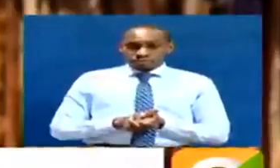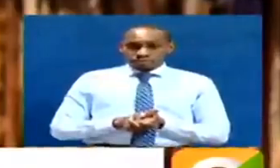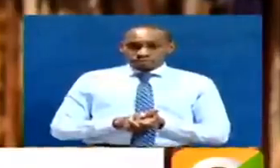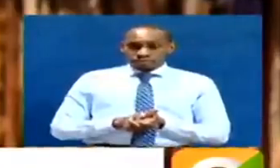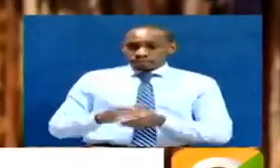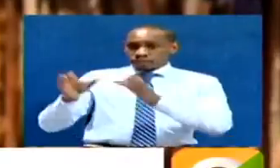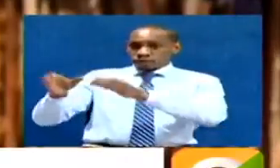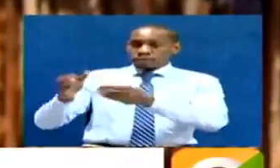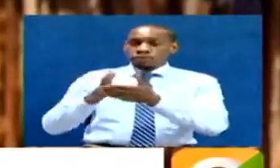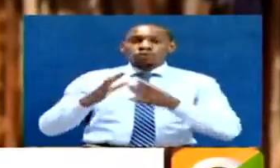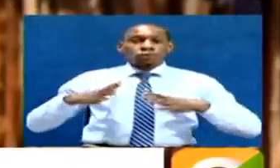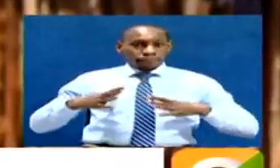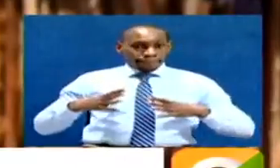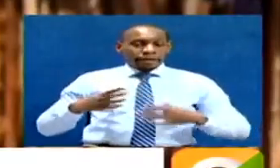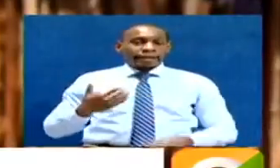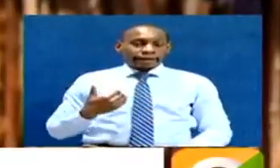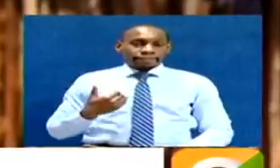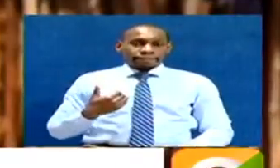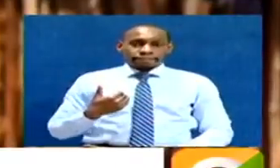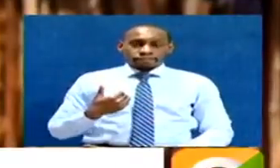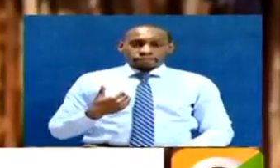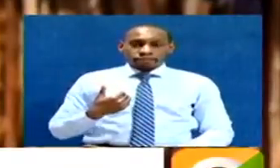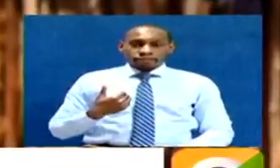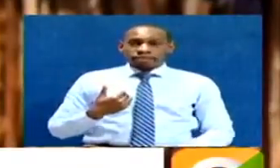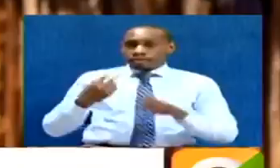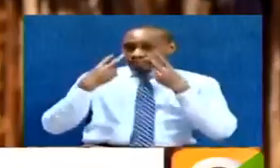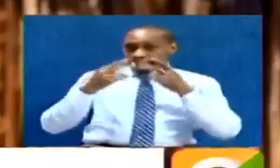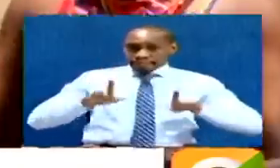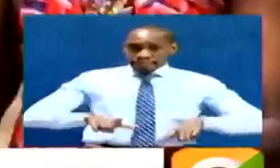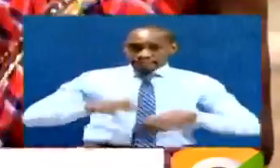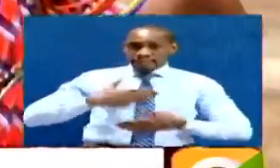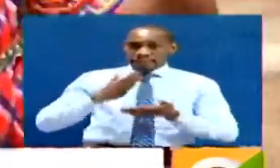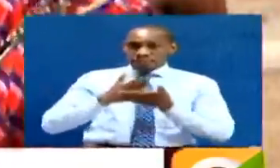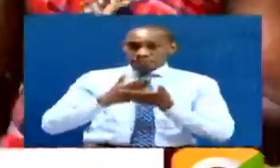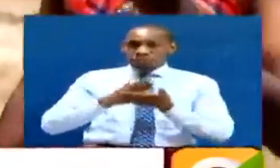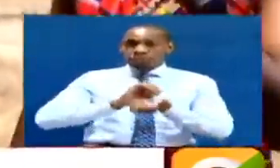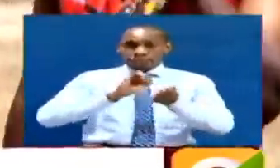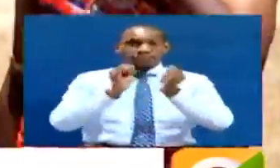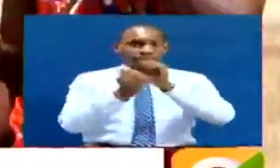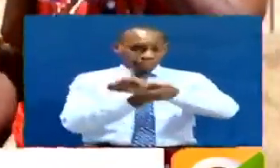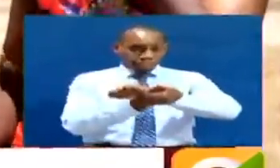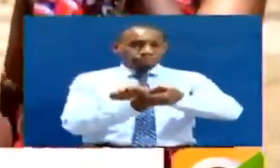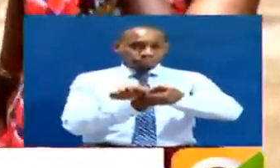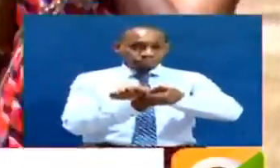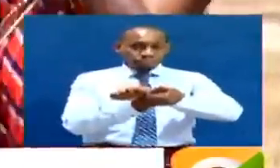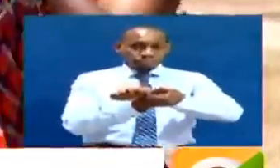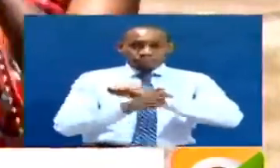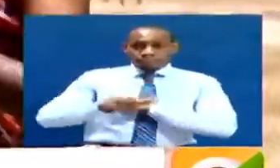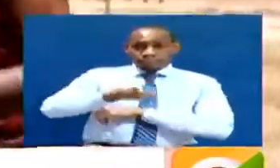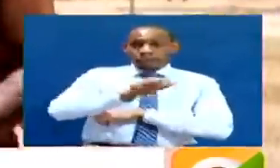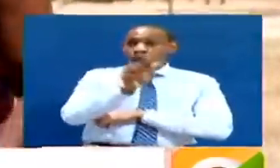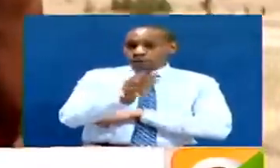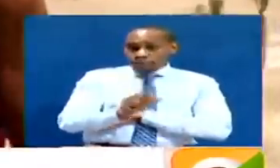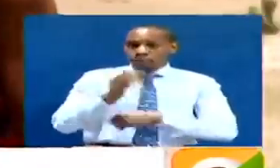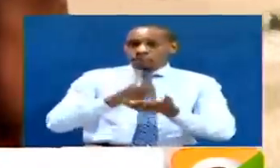The communities are really proud of me, you know, seeing my life, how I've really grown up as a local